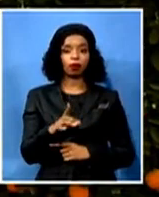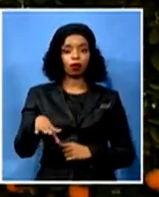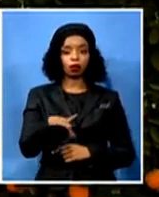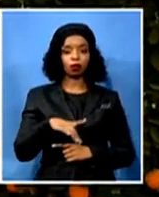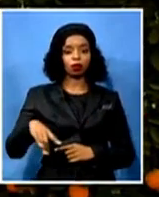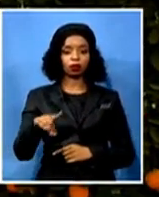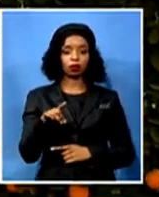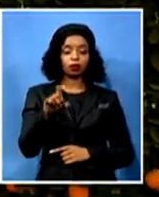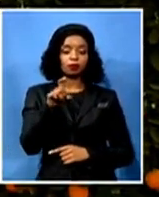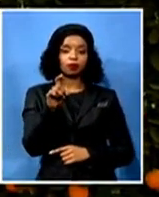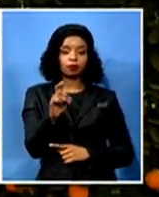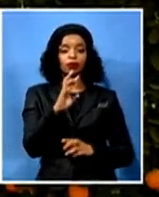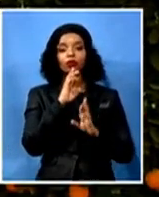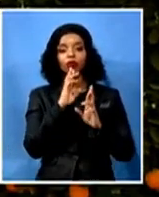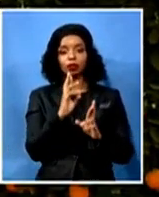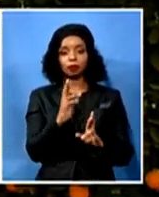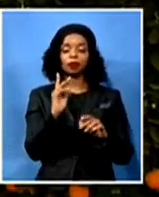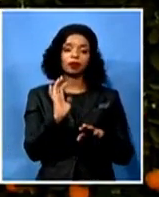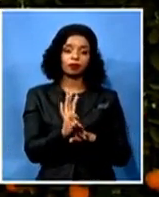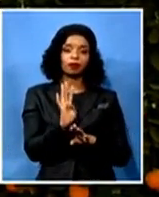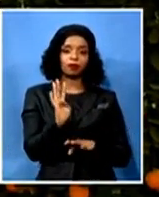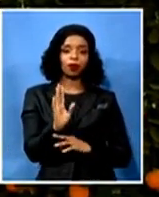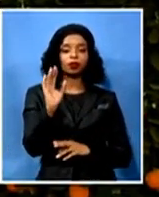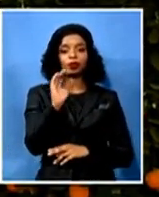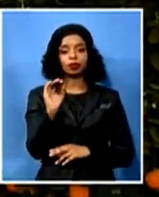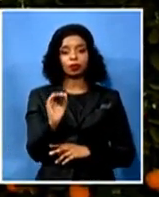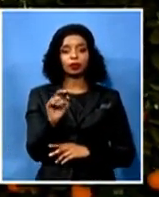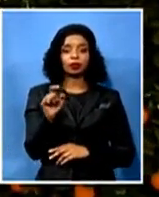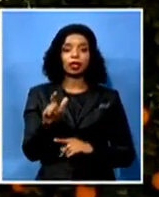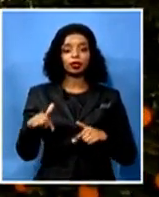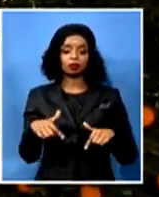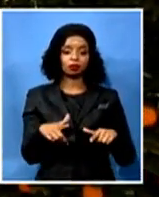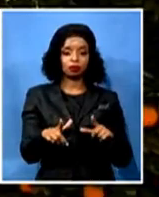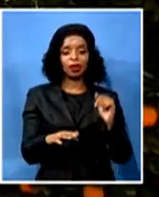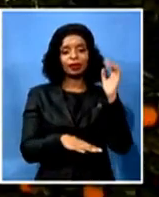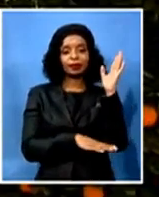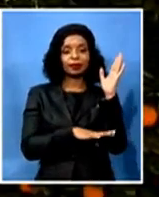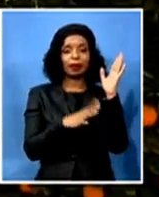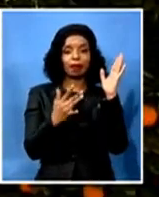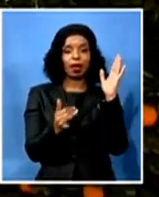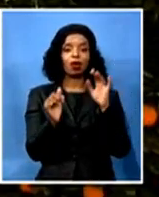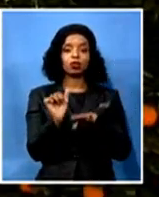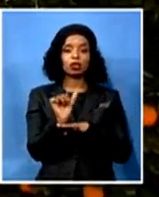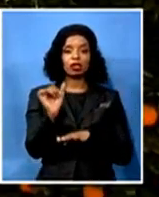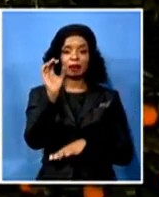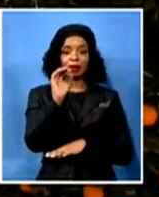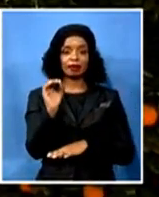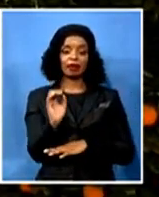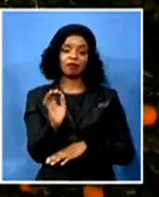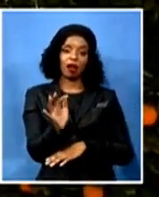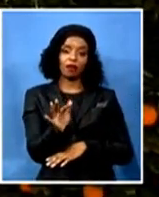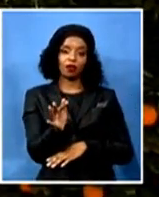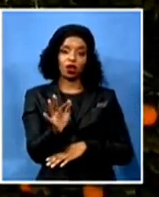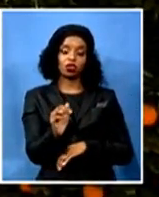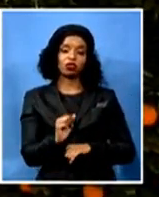and whereas the Tzaneen Dam is now at 16% average. Full storage capacity of both these